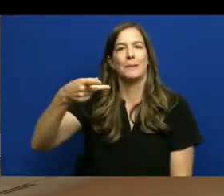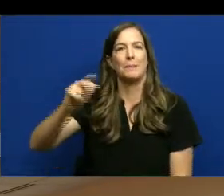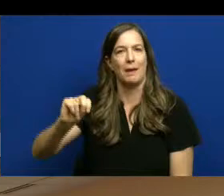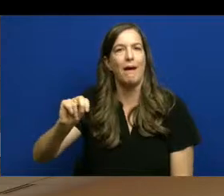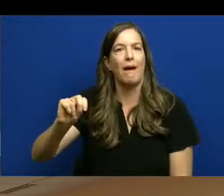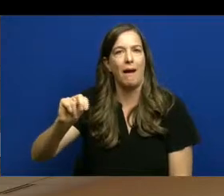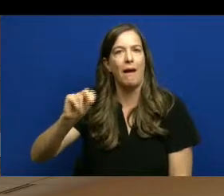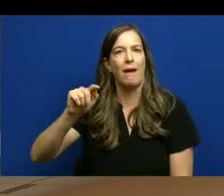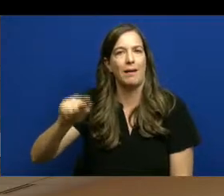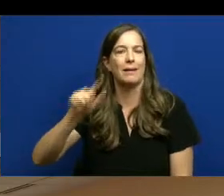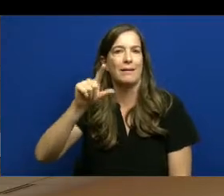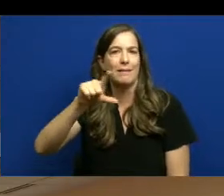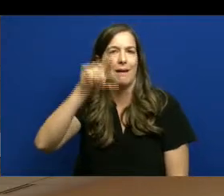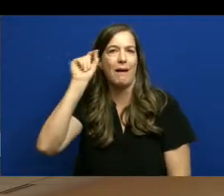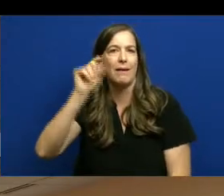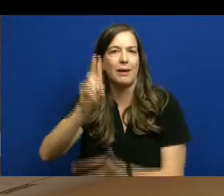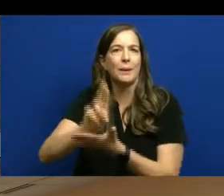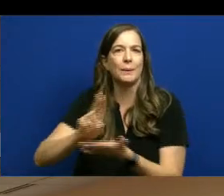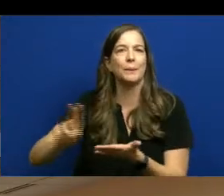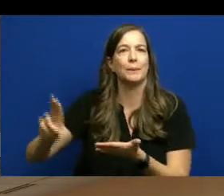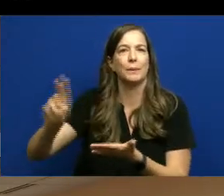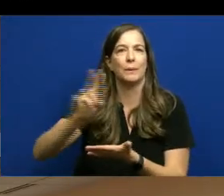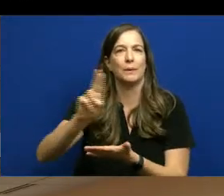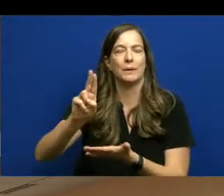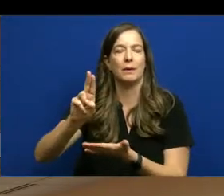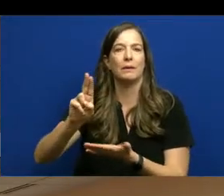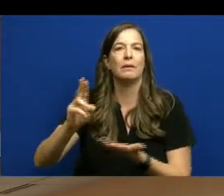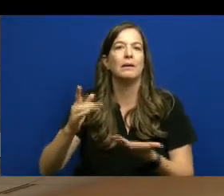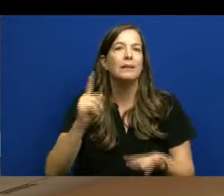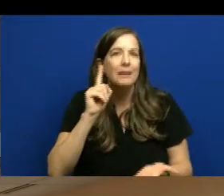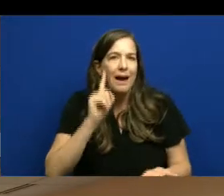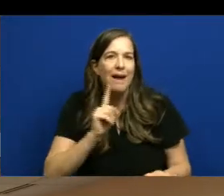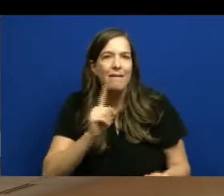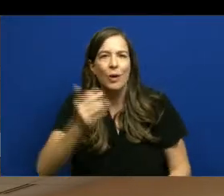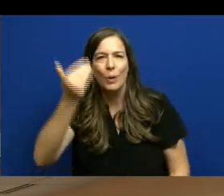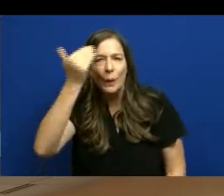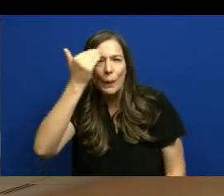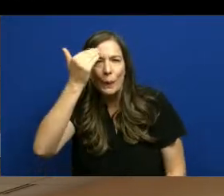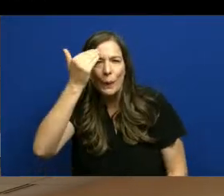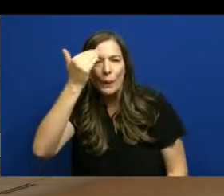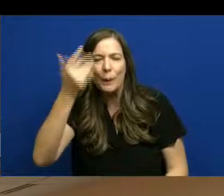University. Deaf people know what deaf people need.